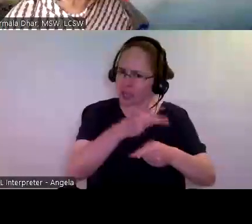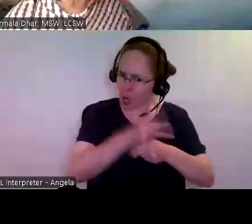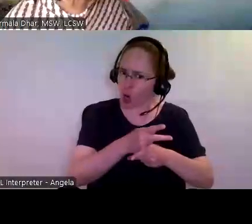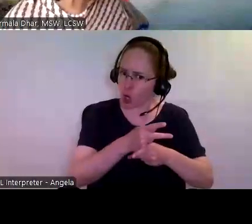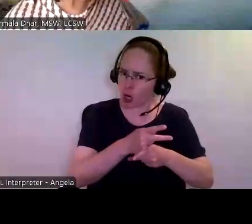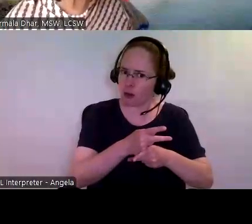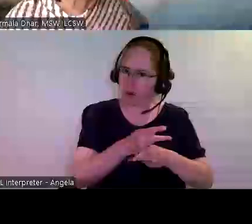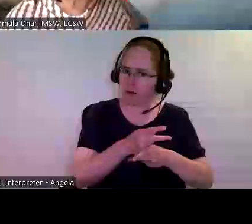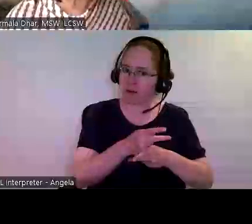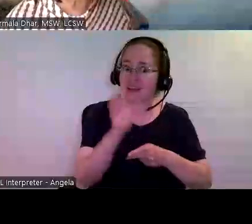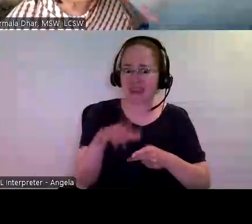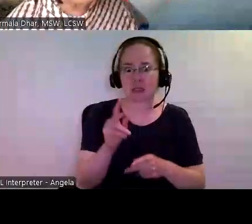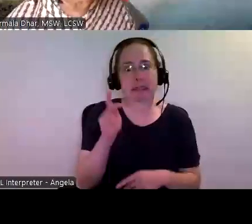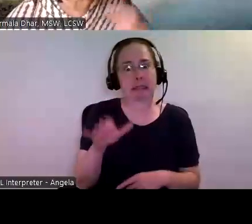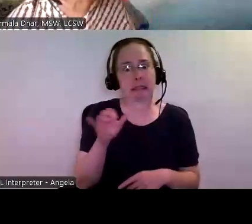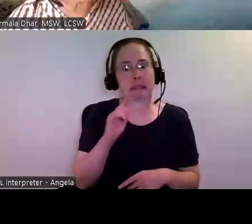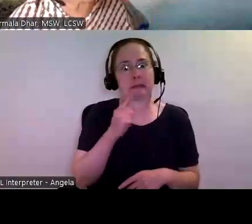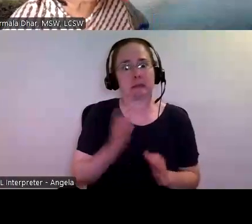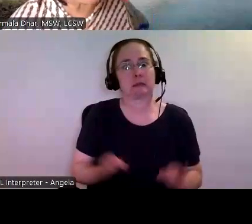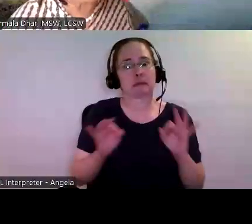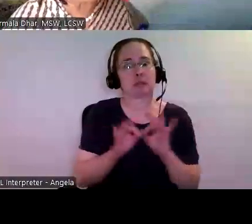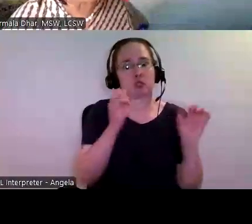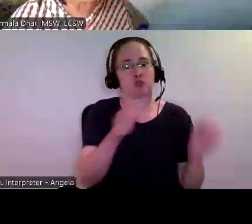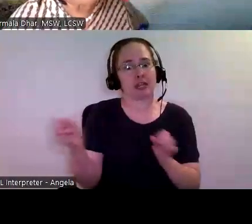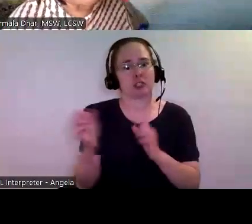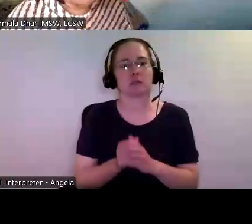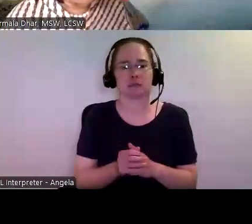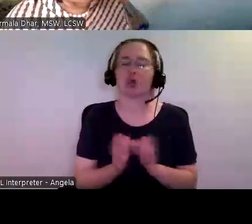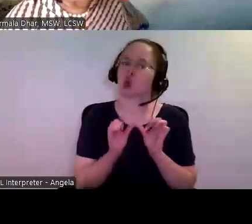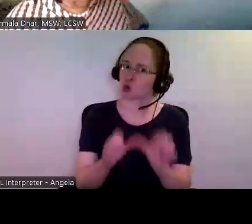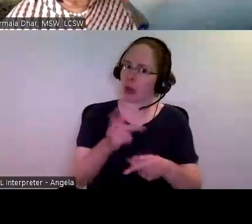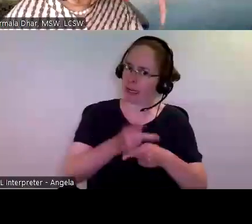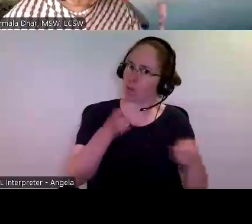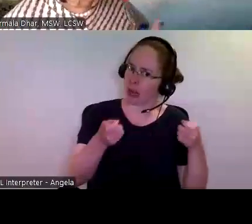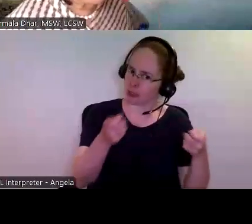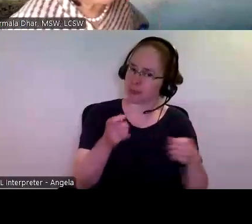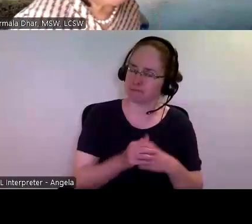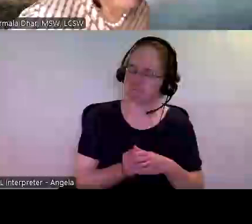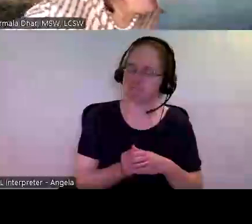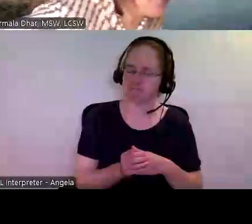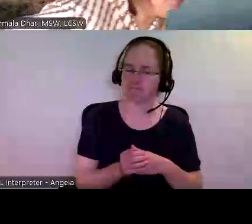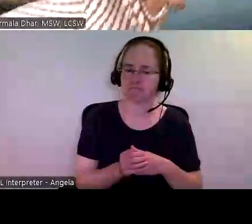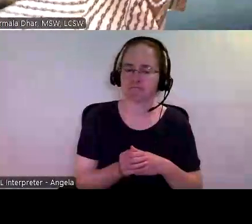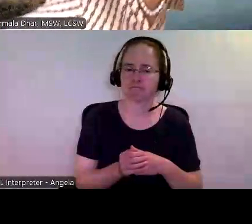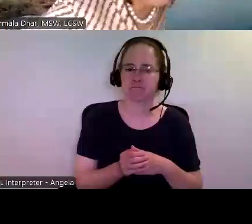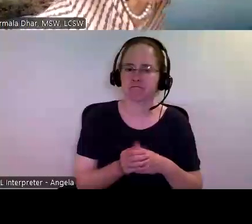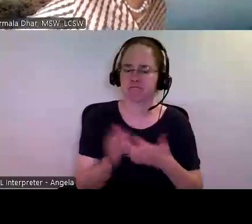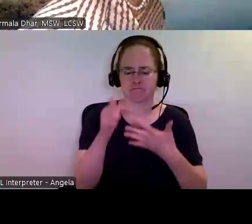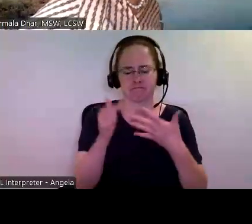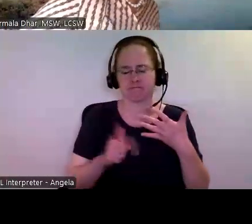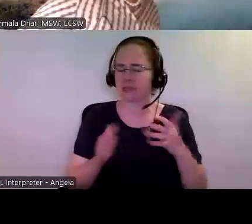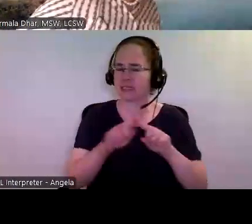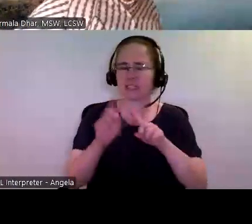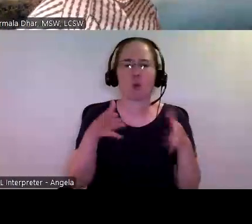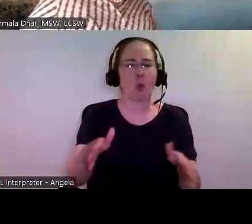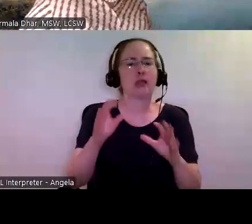of those key strategies. So chronic care management. And there are several ways to get reimbursed for